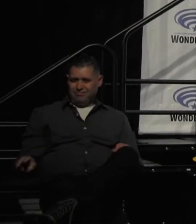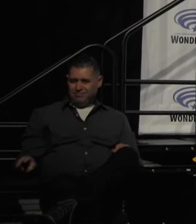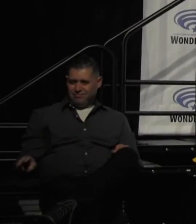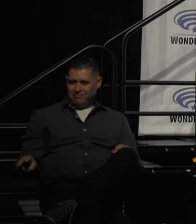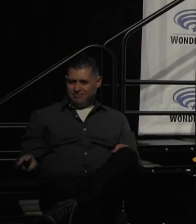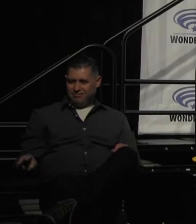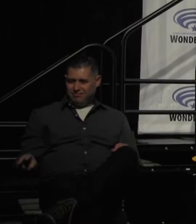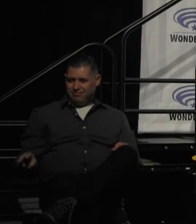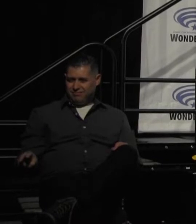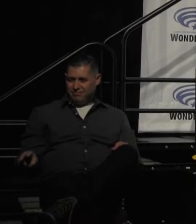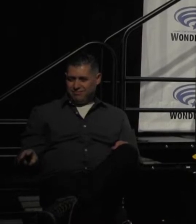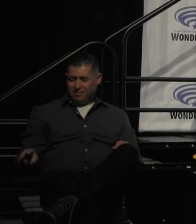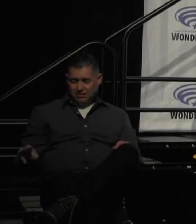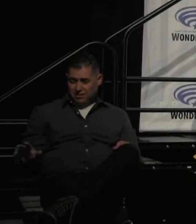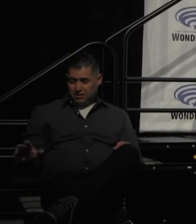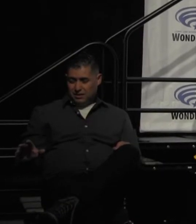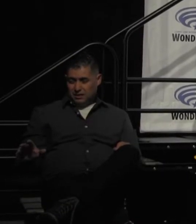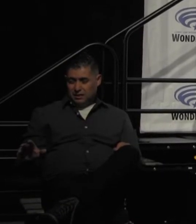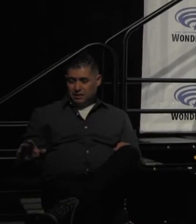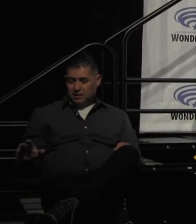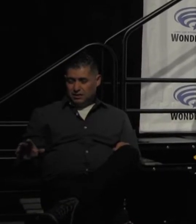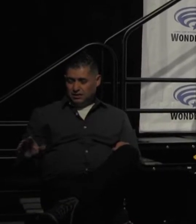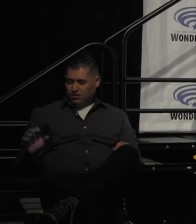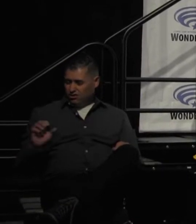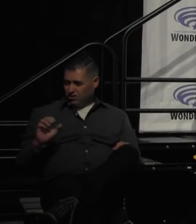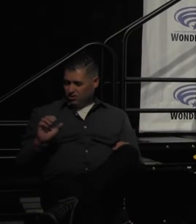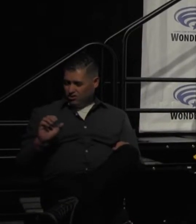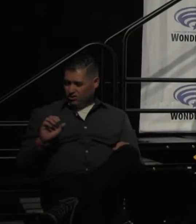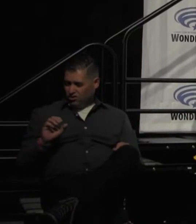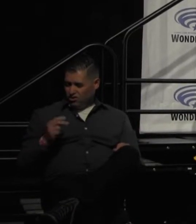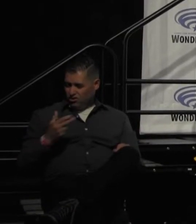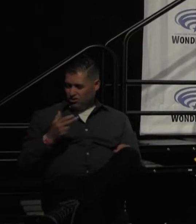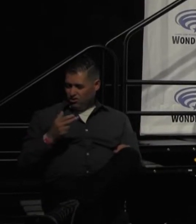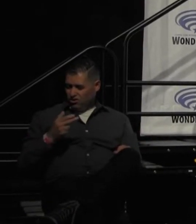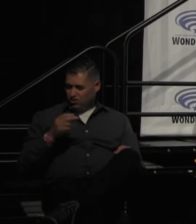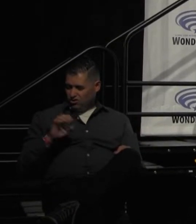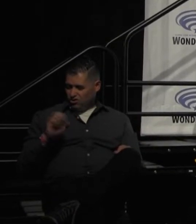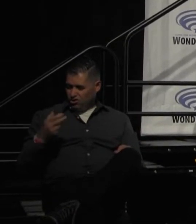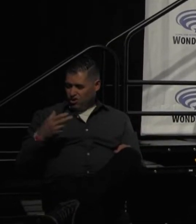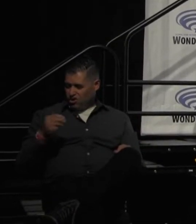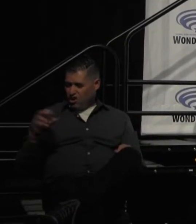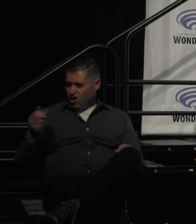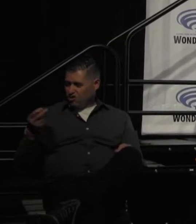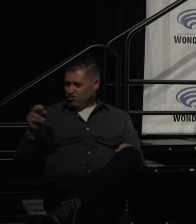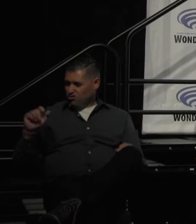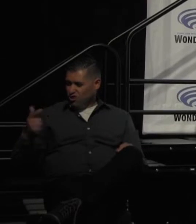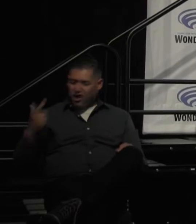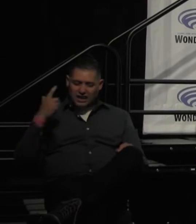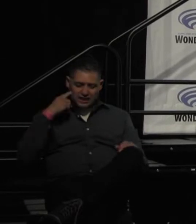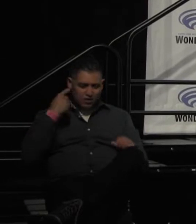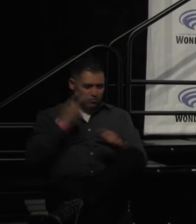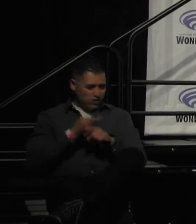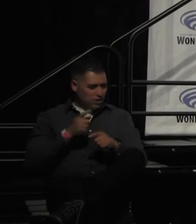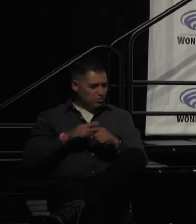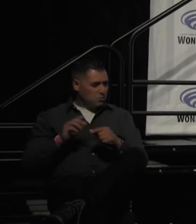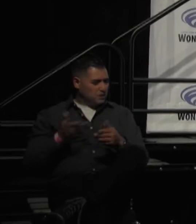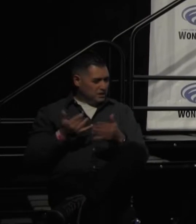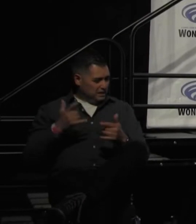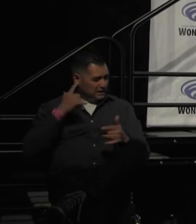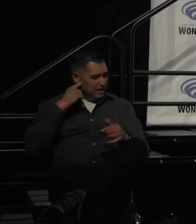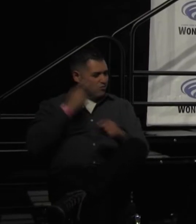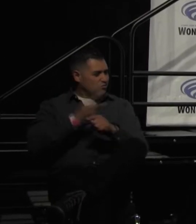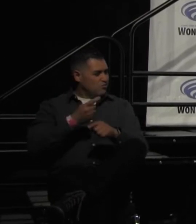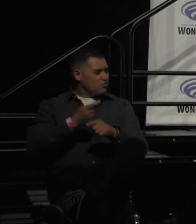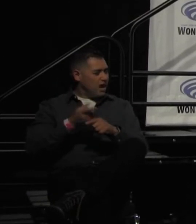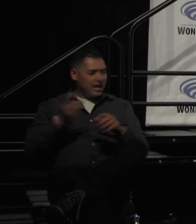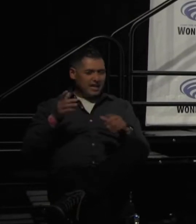And then, to his credit, he said, Cheech and Chong, Cheech and Chong. And it sounded right to a musician. Cheech, it scanned right. And it